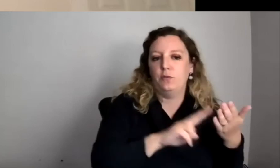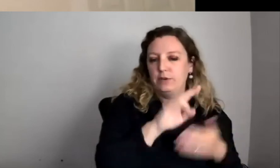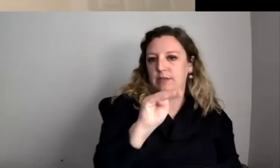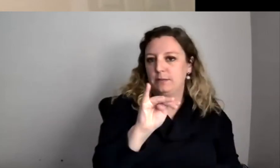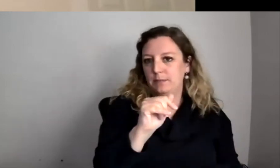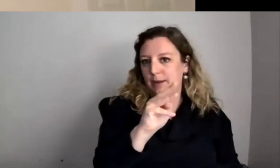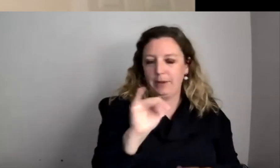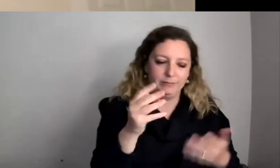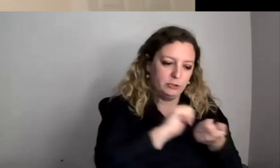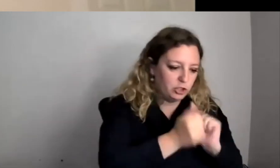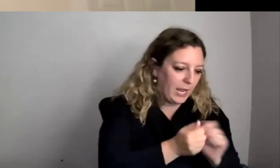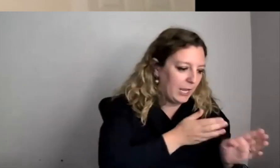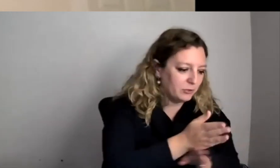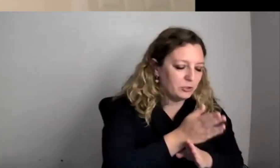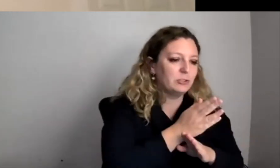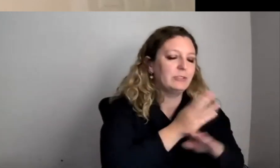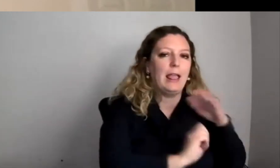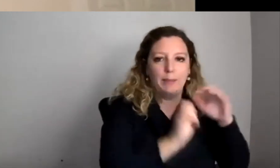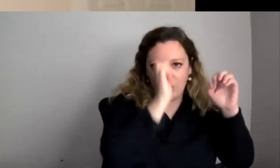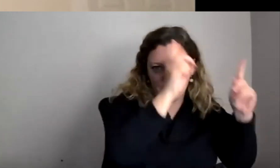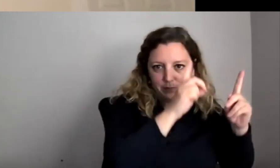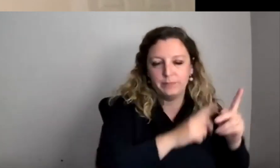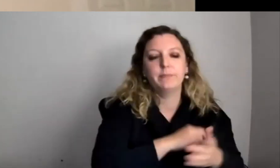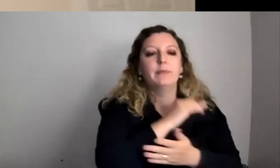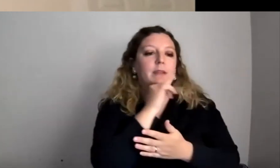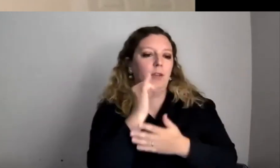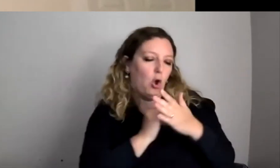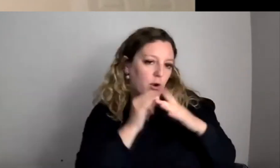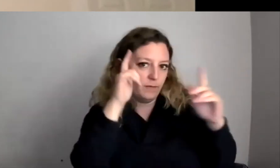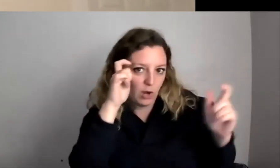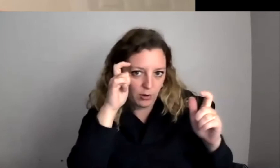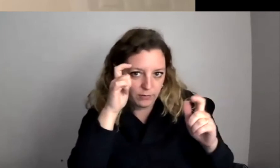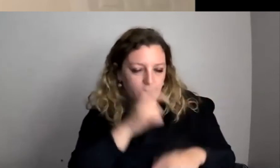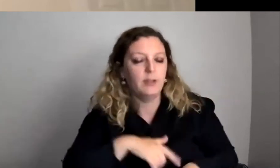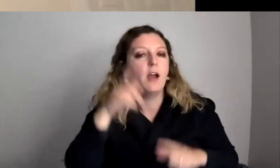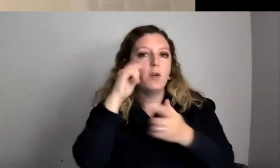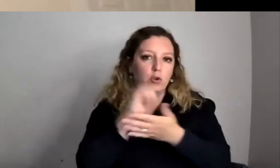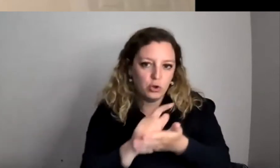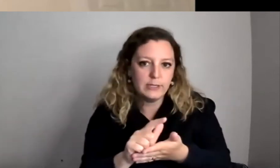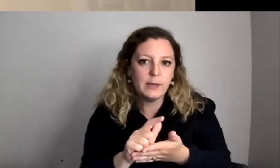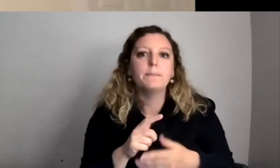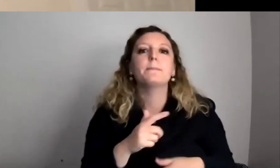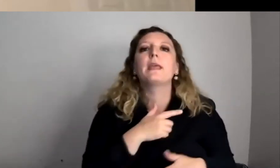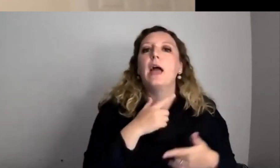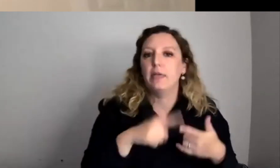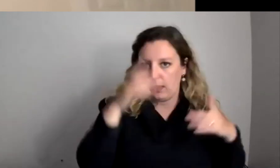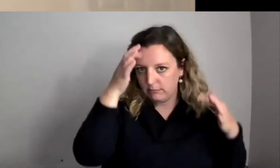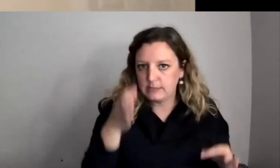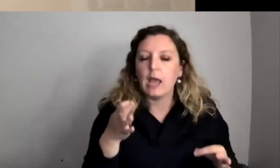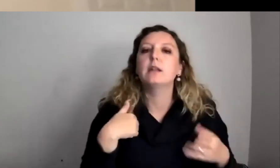Miami. I had already bounced through several majors. I was elementary education, I was art photography, I